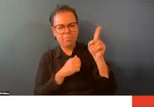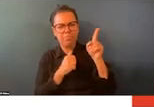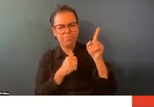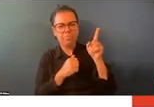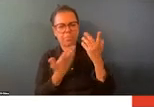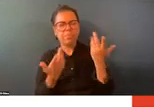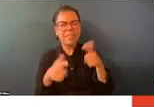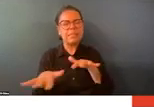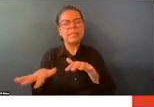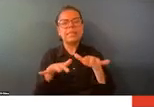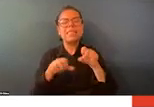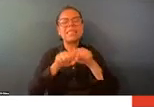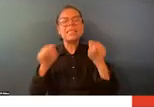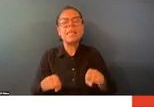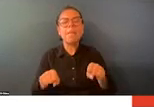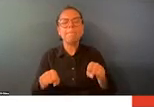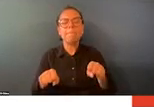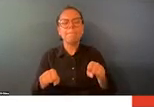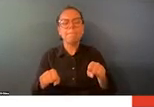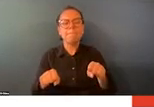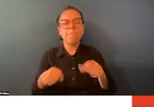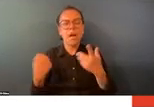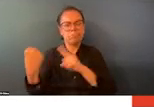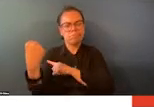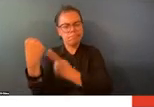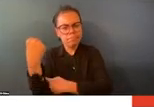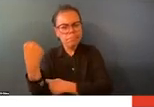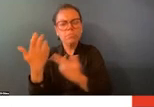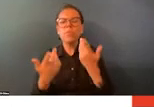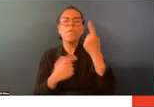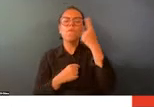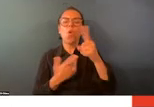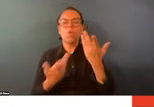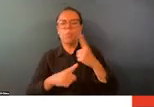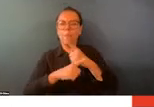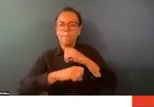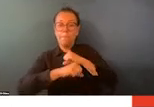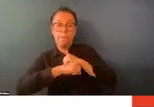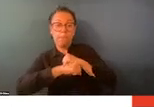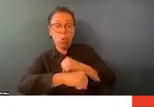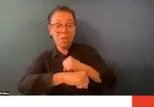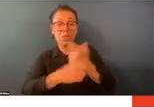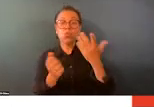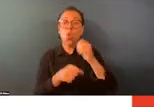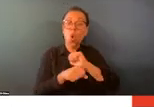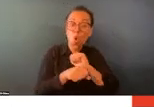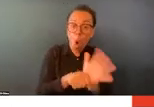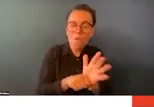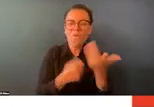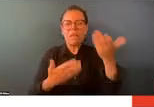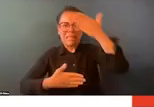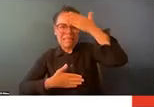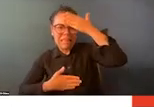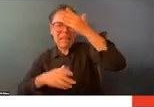Strong systems help prevent new cases of COVID-19 and other diseases to curtail its